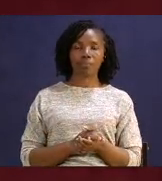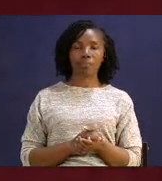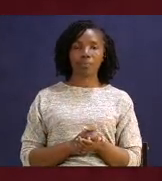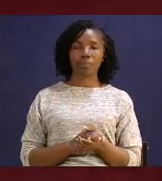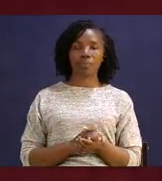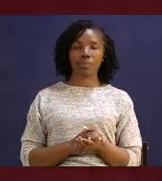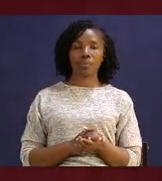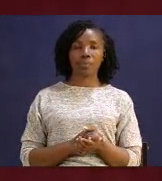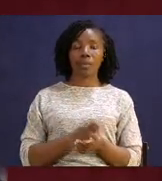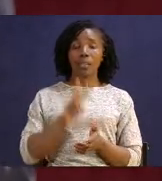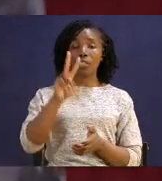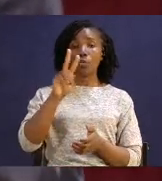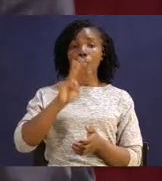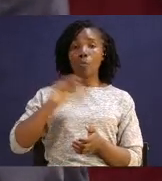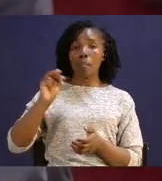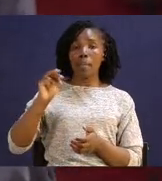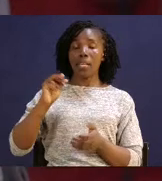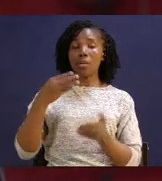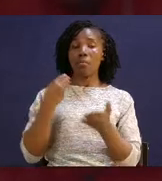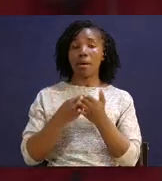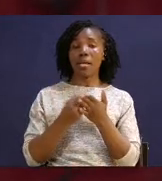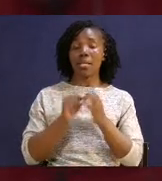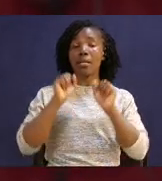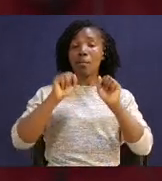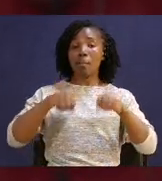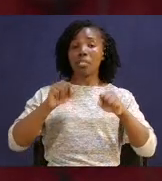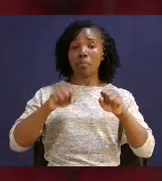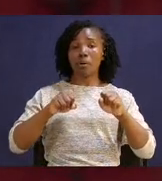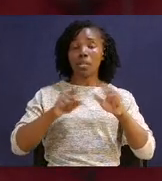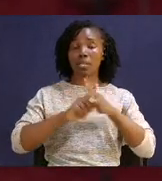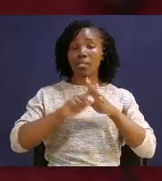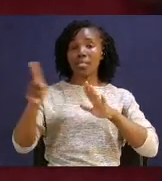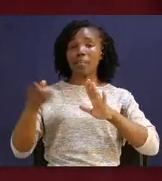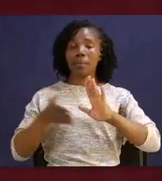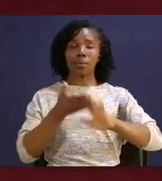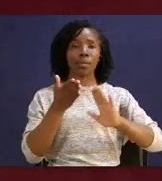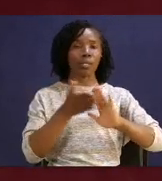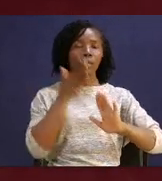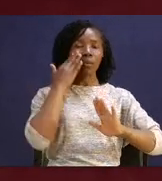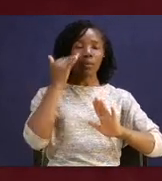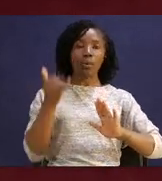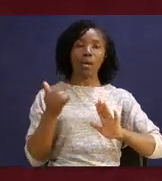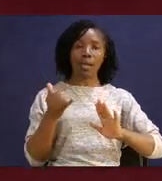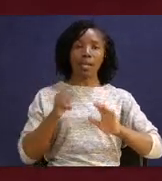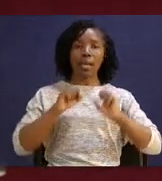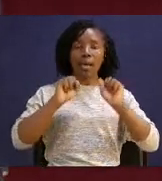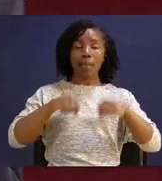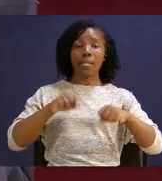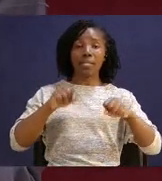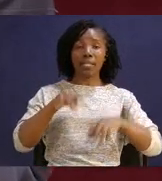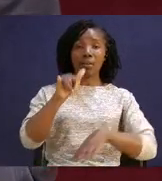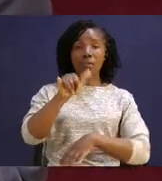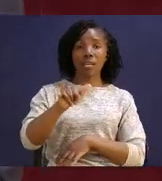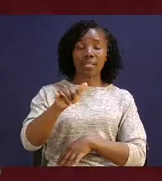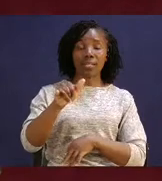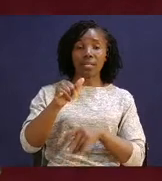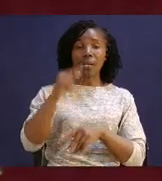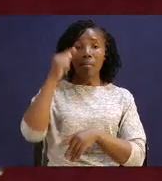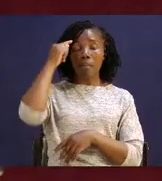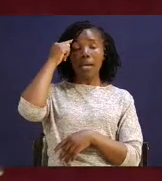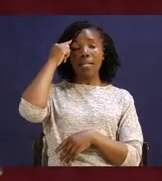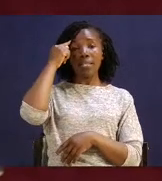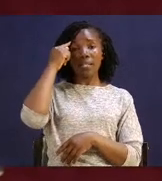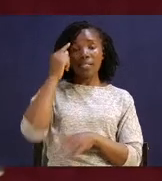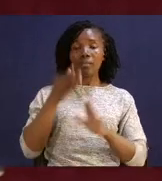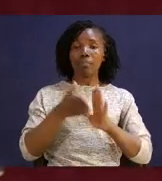It will disappear because his mind tells him your capacity is what? 500. So get rid of